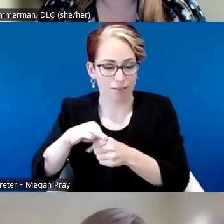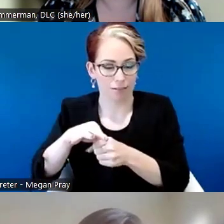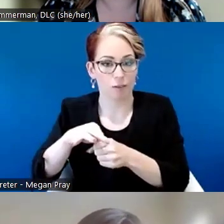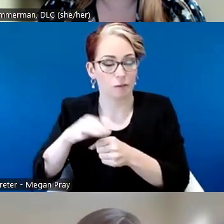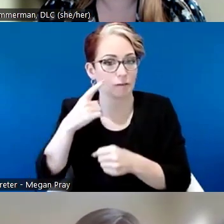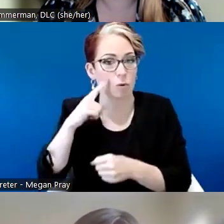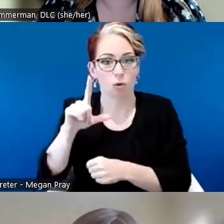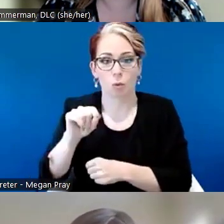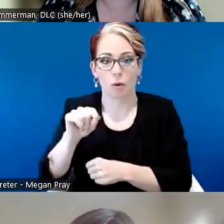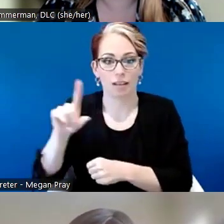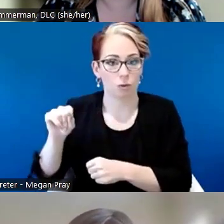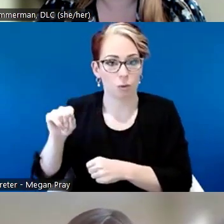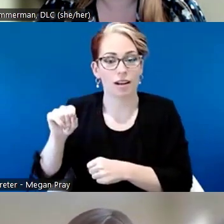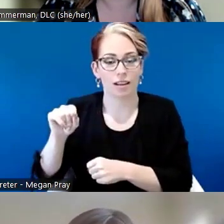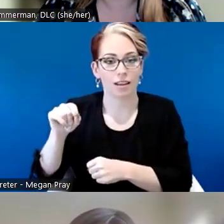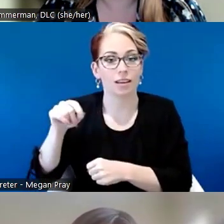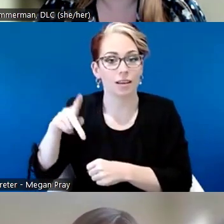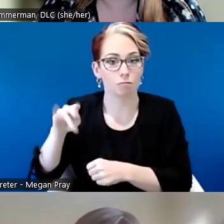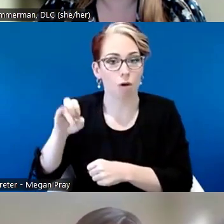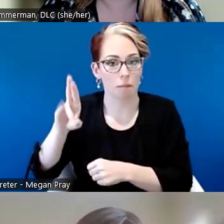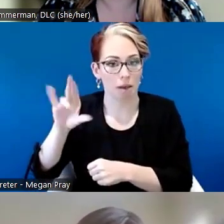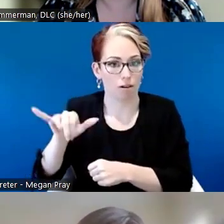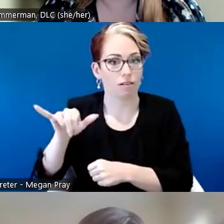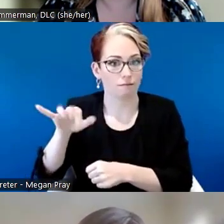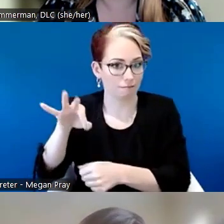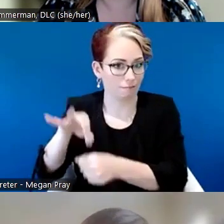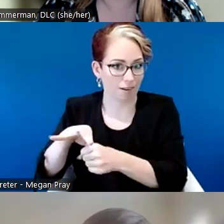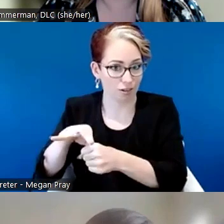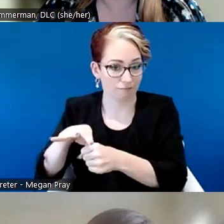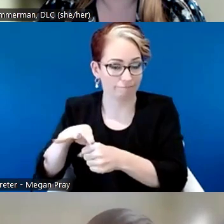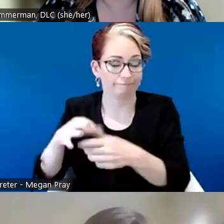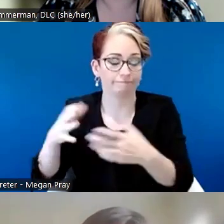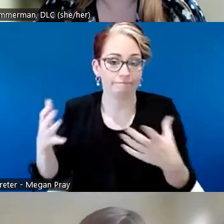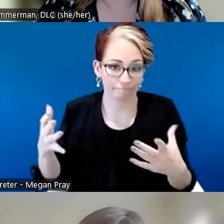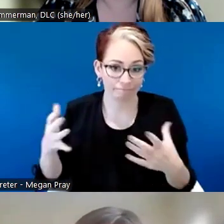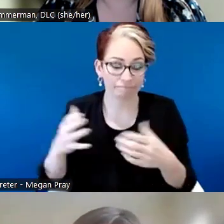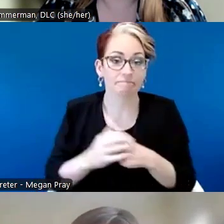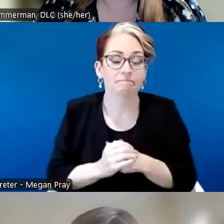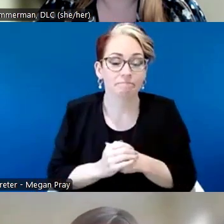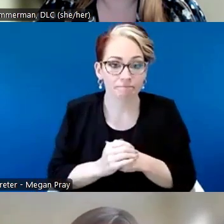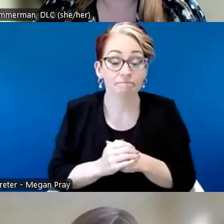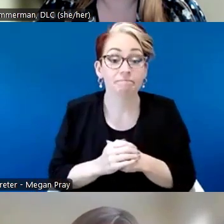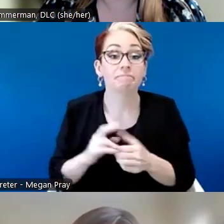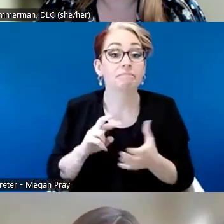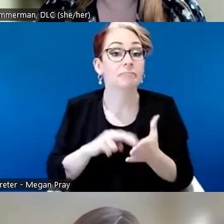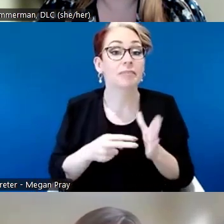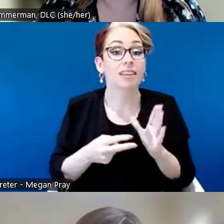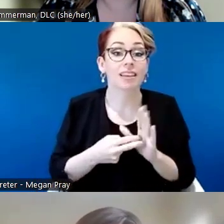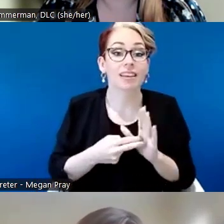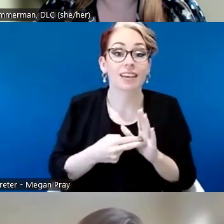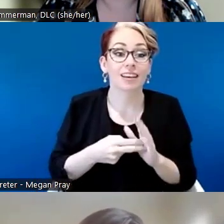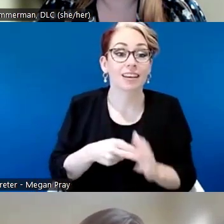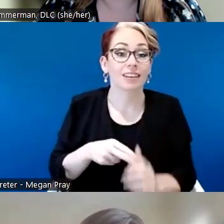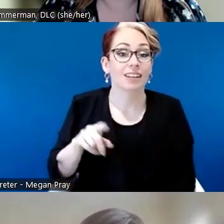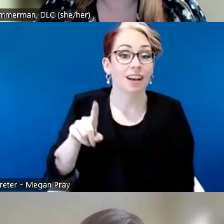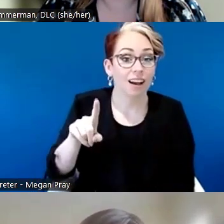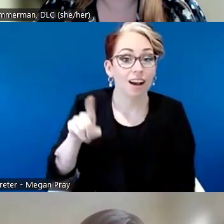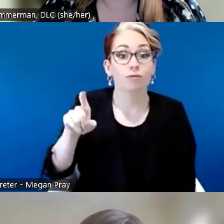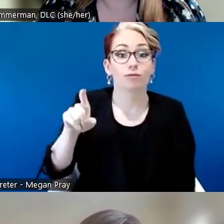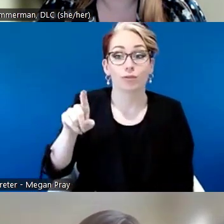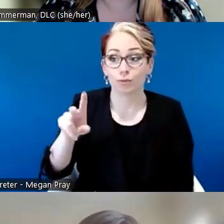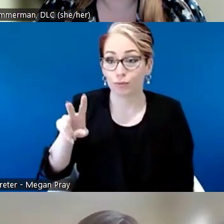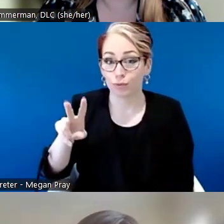As a result, while hundreds of thousands or more of vote by mail applications were going